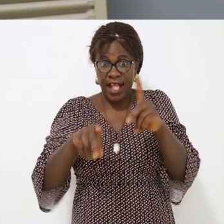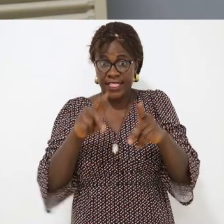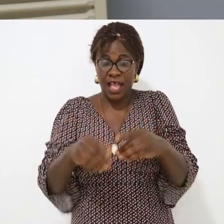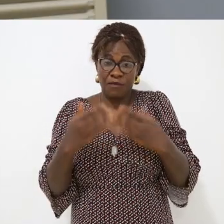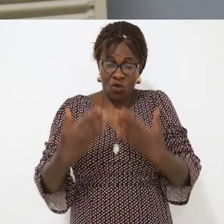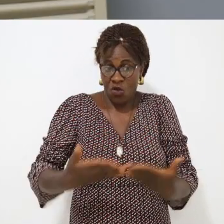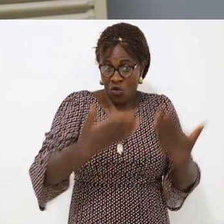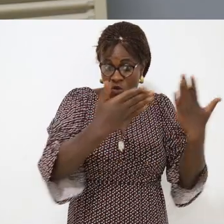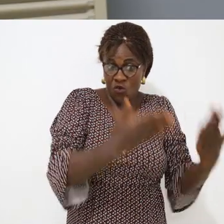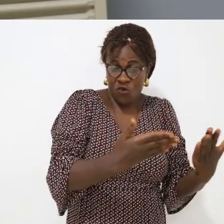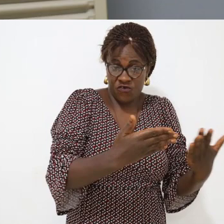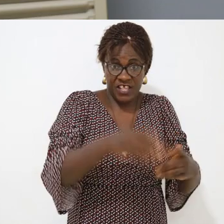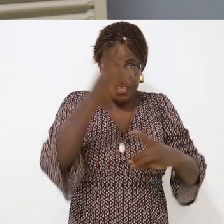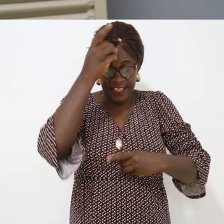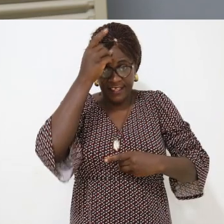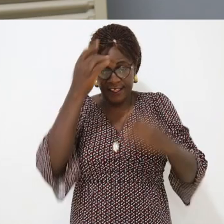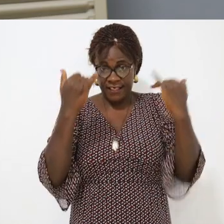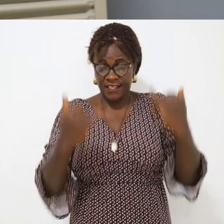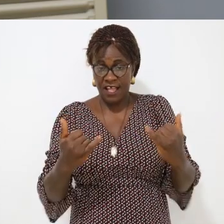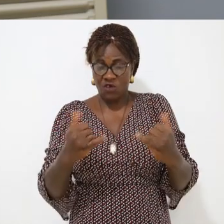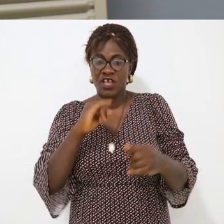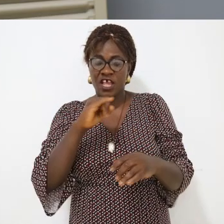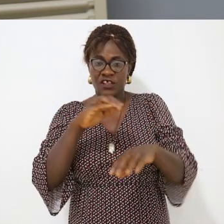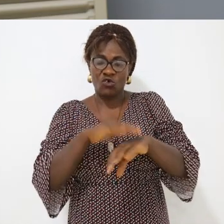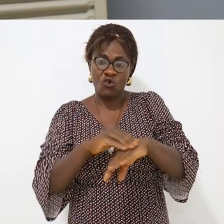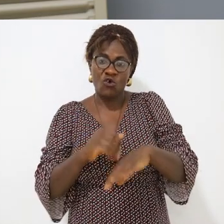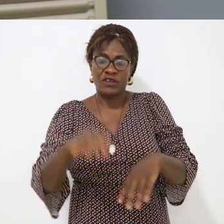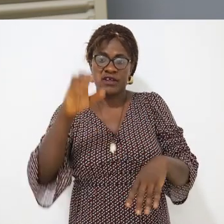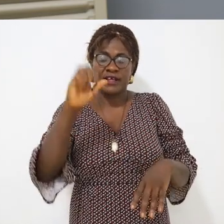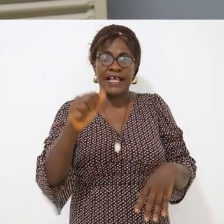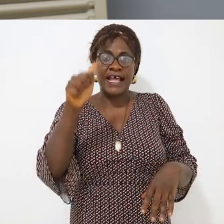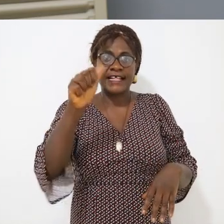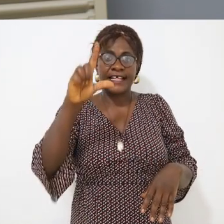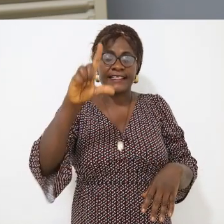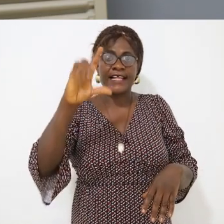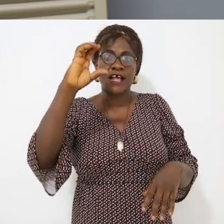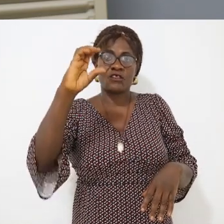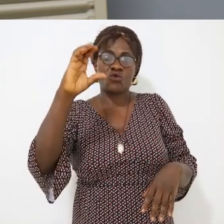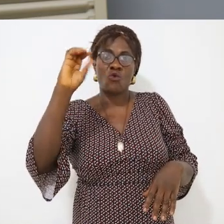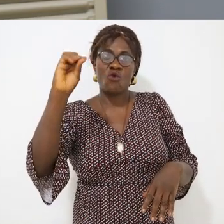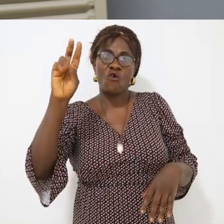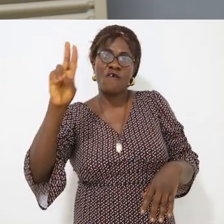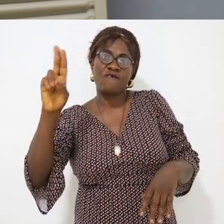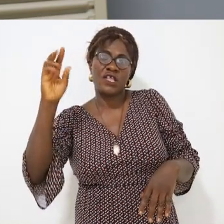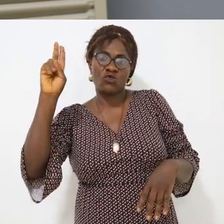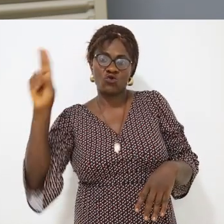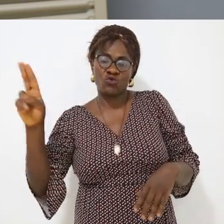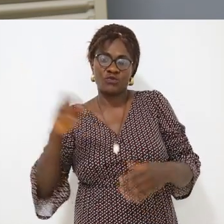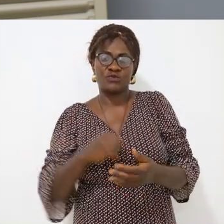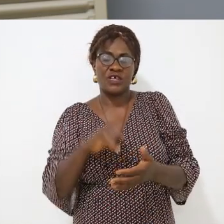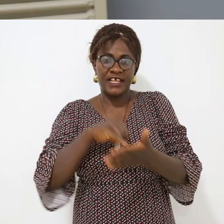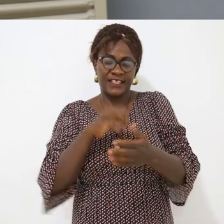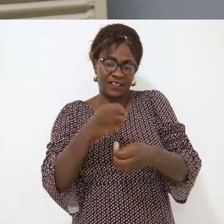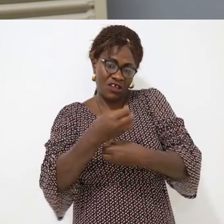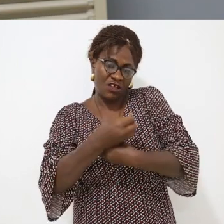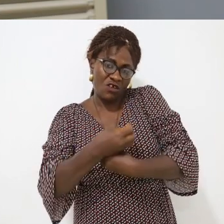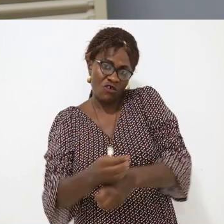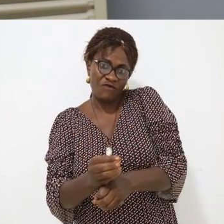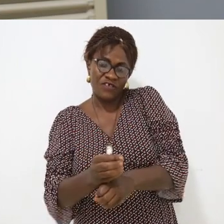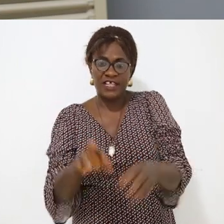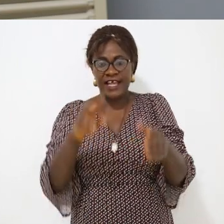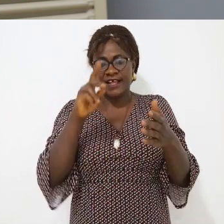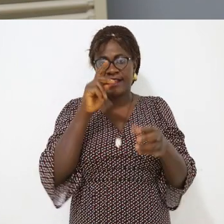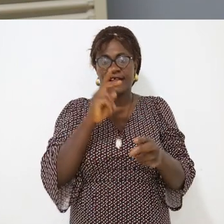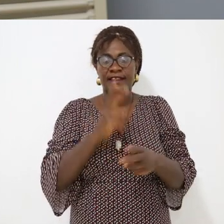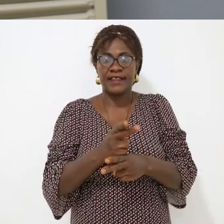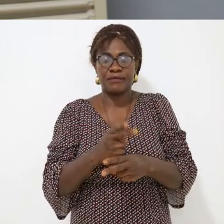particular strain responsible for this outbreak is called SARS-CoV-2. So that's the official name of